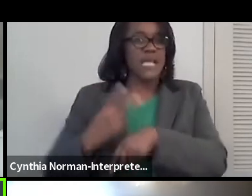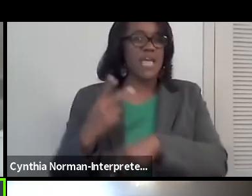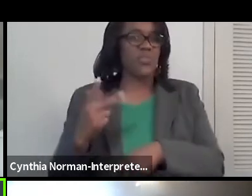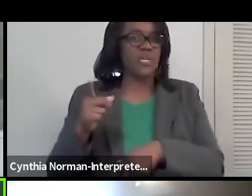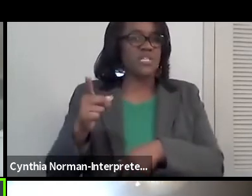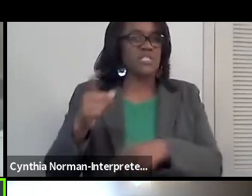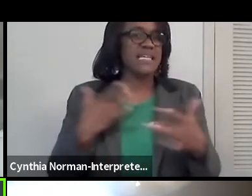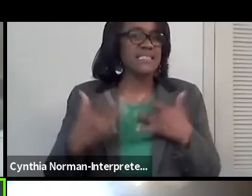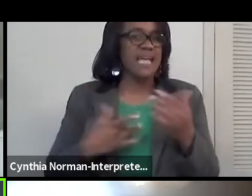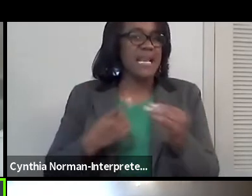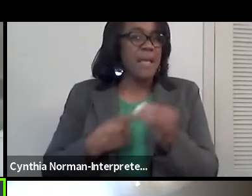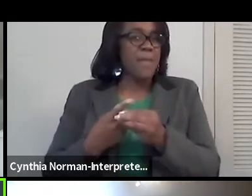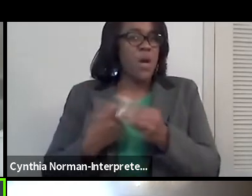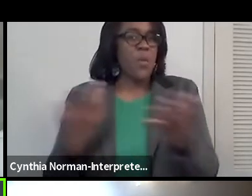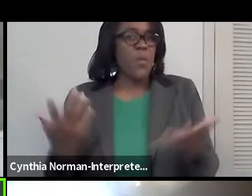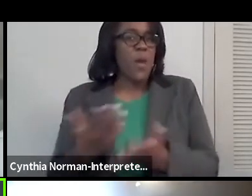about.